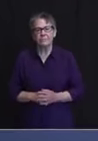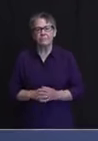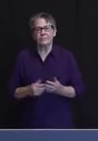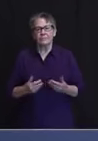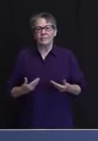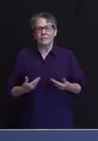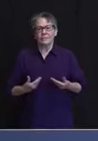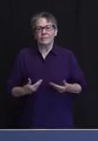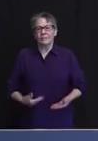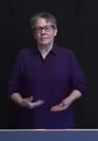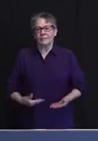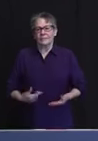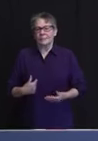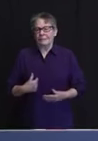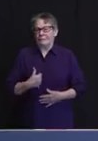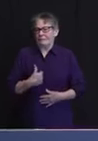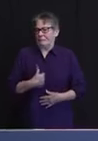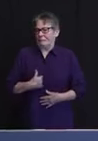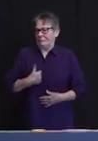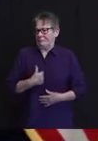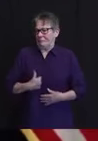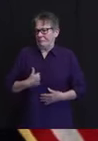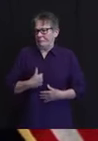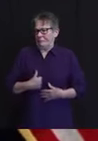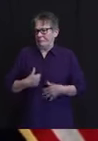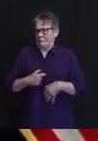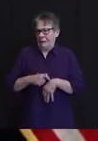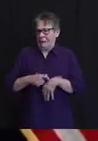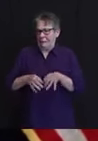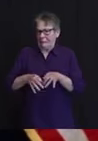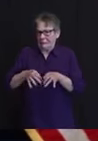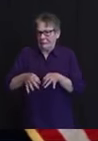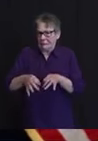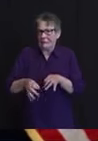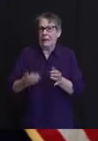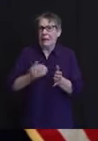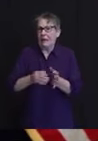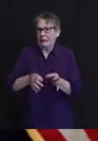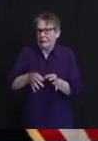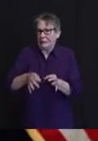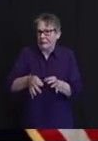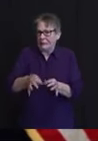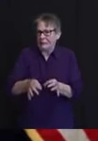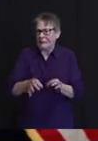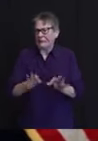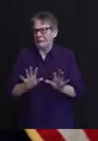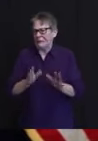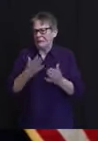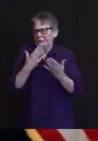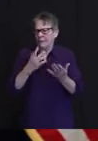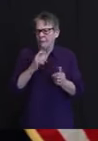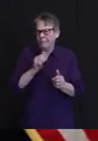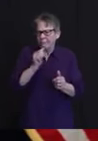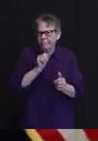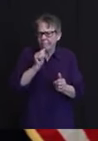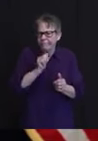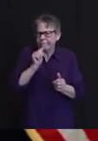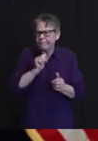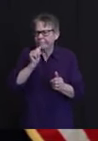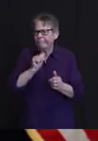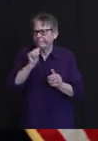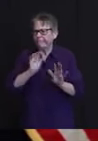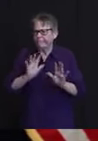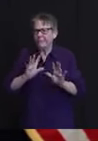apologize that we moved this not once but twice, so I appreciate everyone's patience, particularly given nasty weather. And with that, I'd like to, before we get into